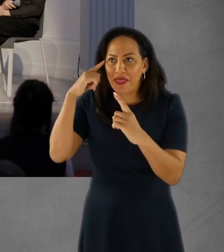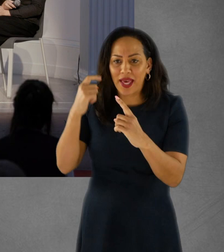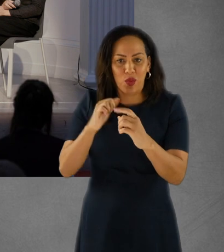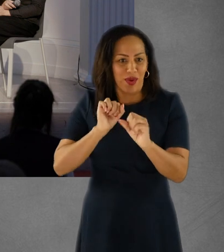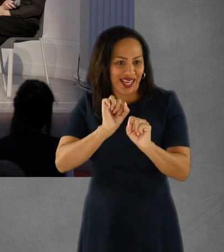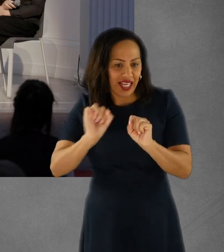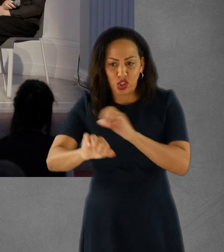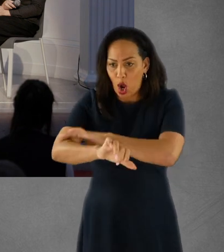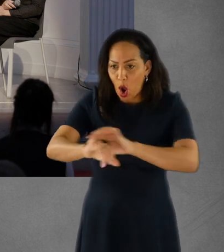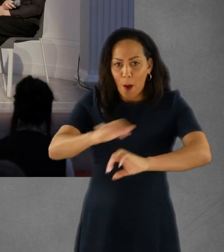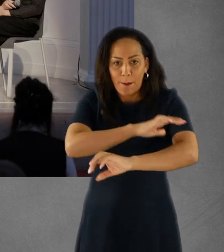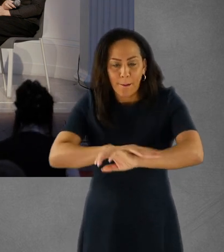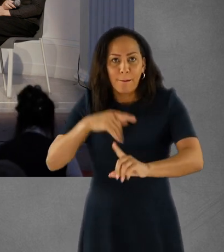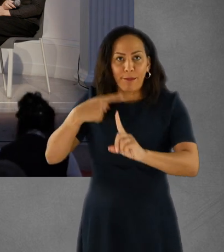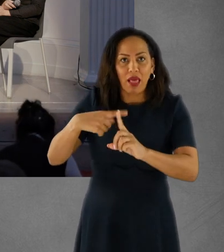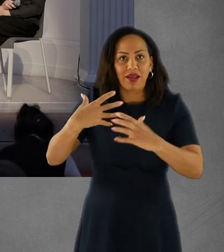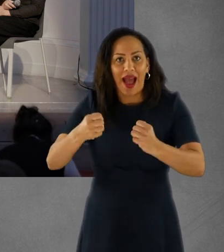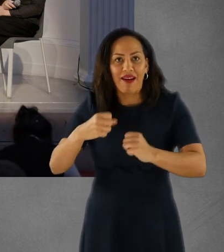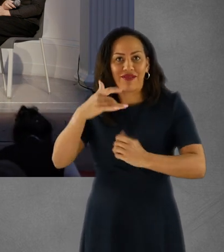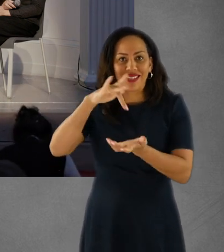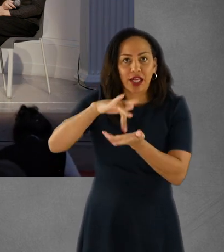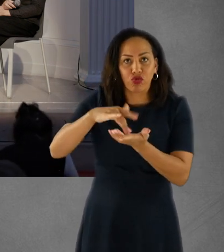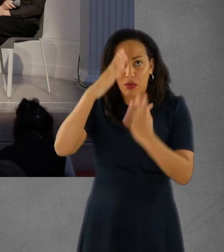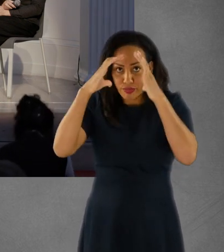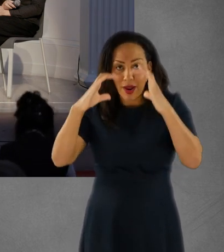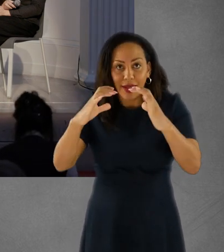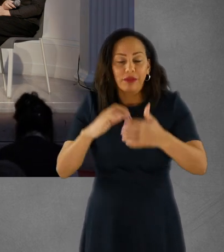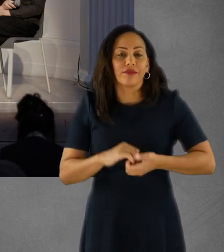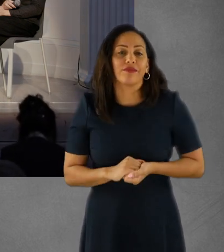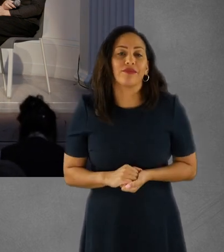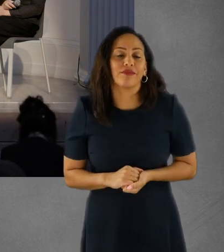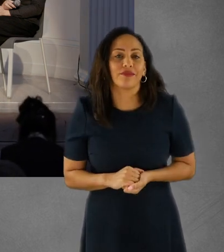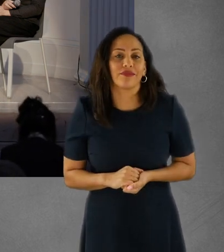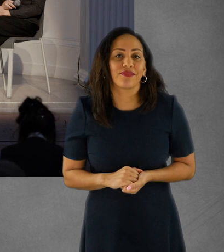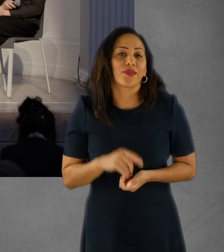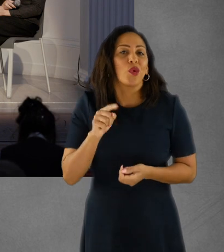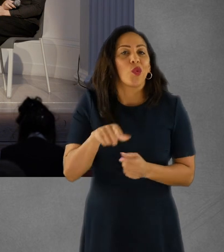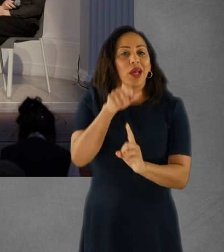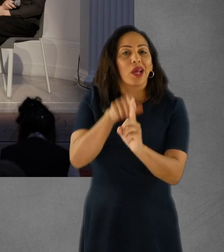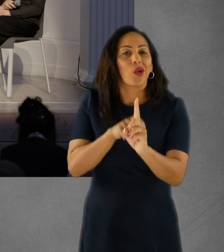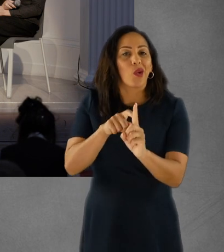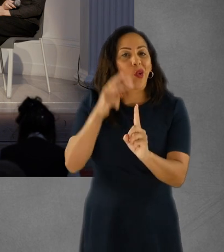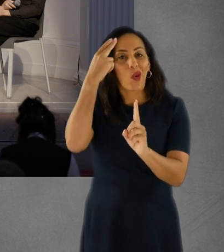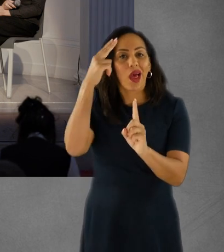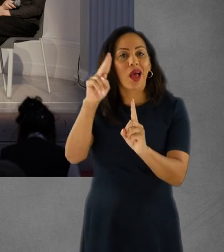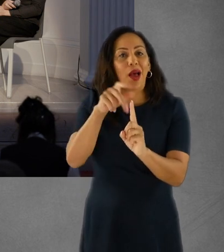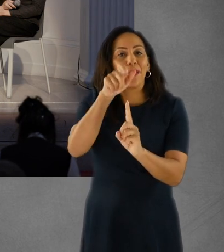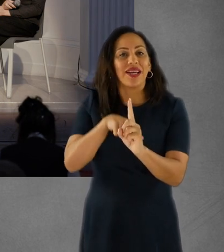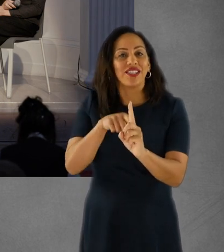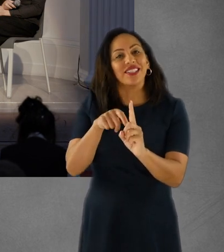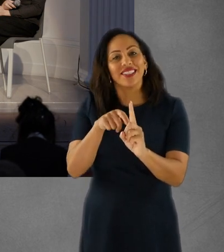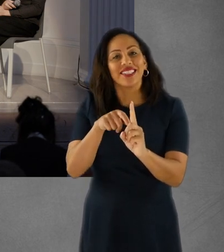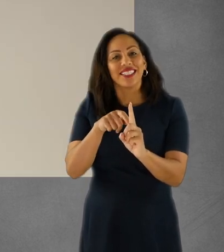arms, and it has a central brain. And the first person we spoke to, actually, and we kind of call her patient zero, is philosopher